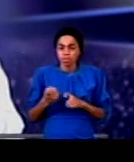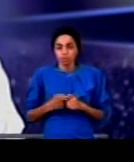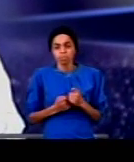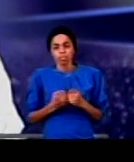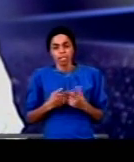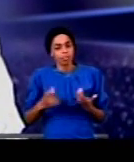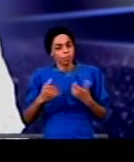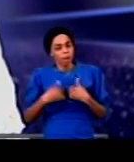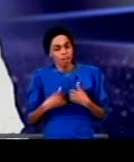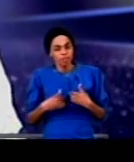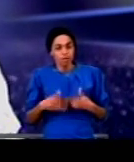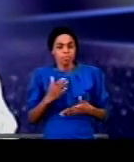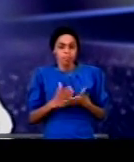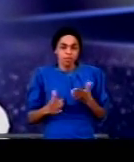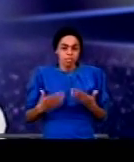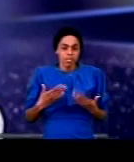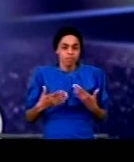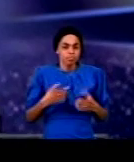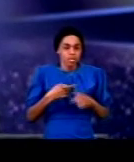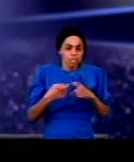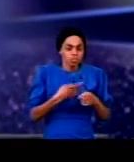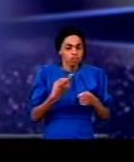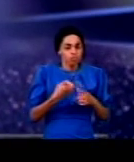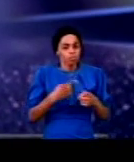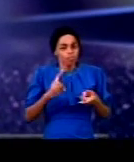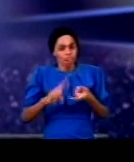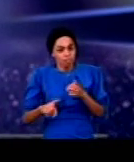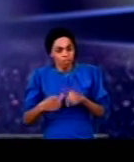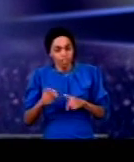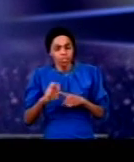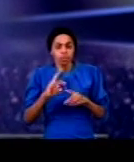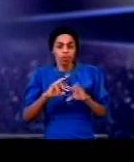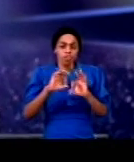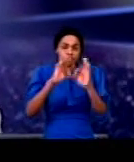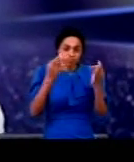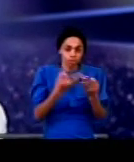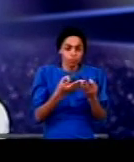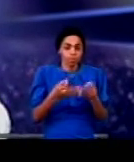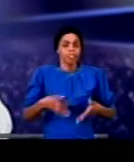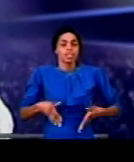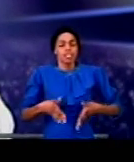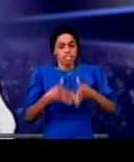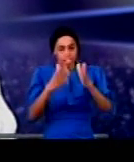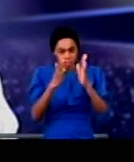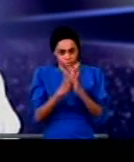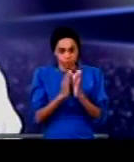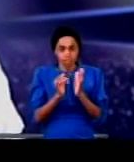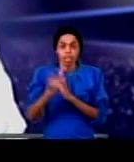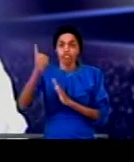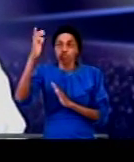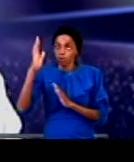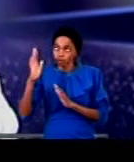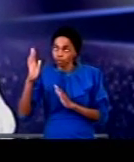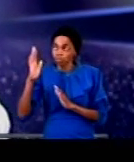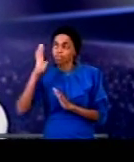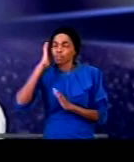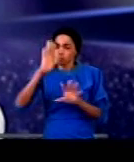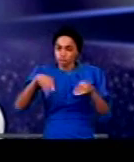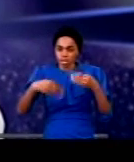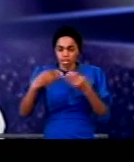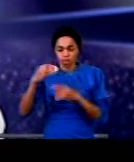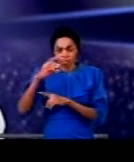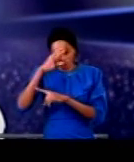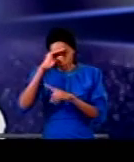Bible says in the book of Acts of the Apostles, chapter number 14, verse number 22, confirming the souls of the disciples and exhorting